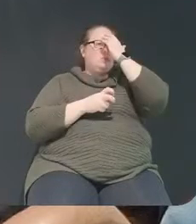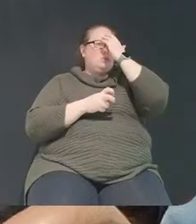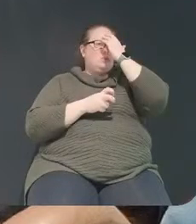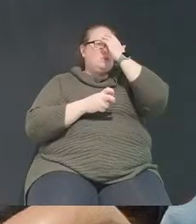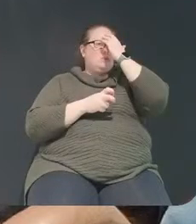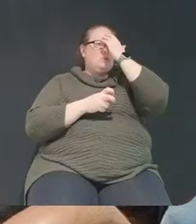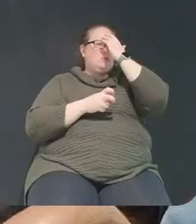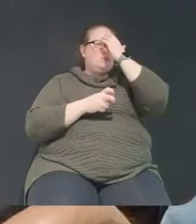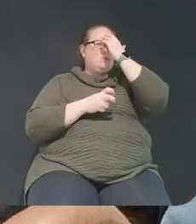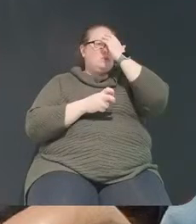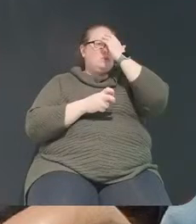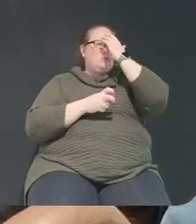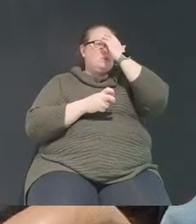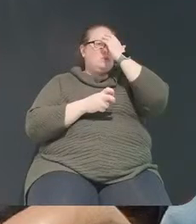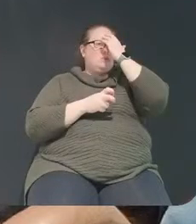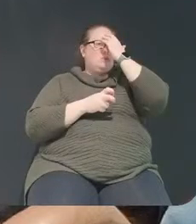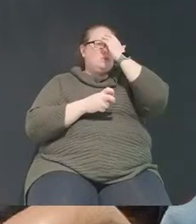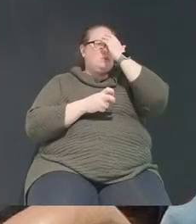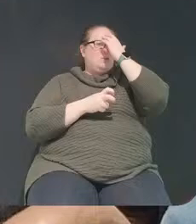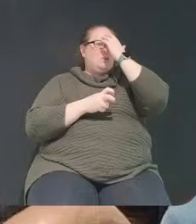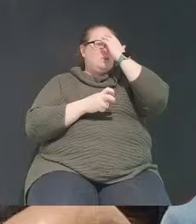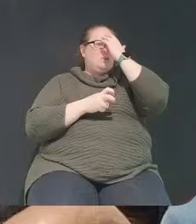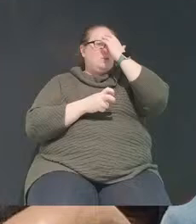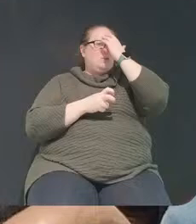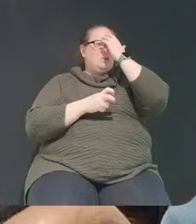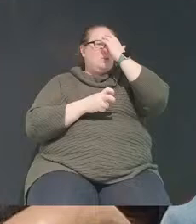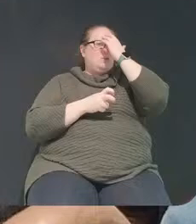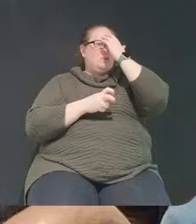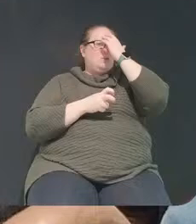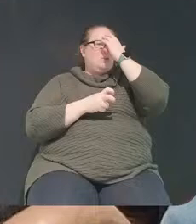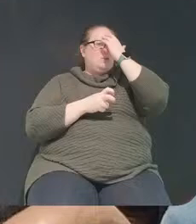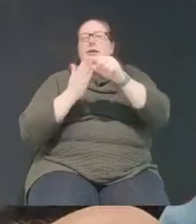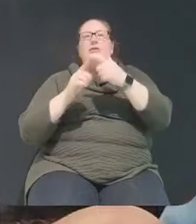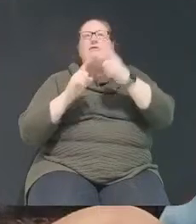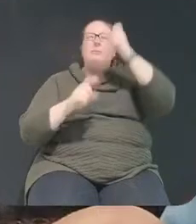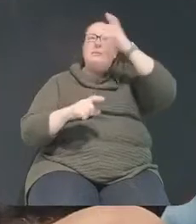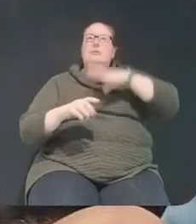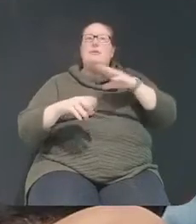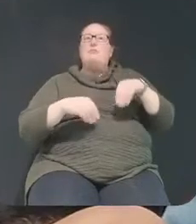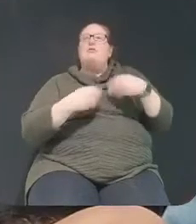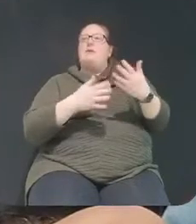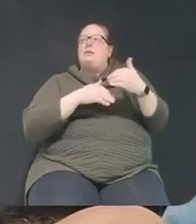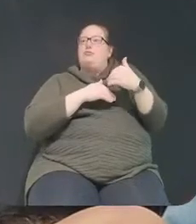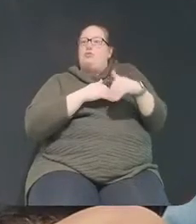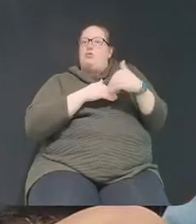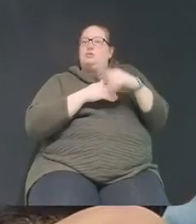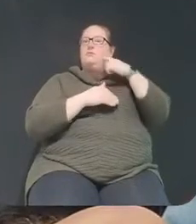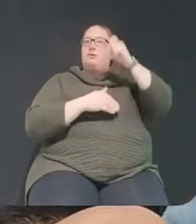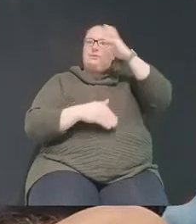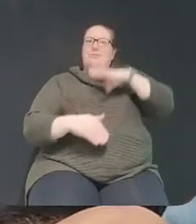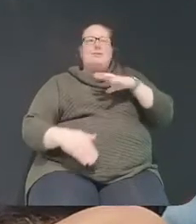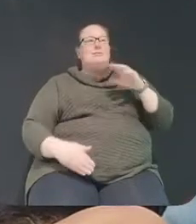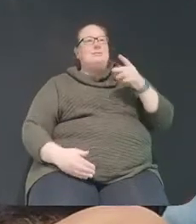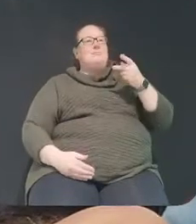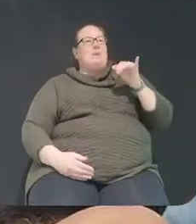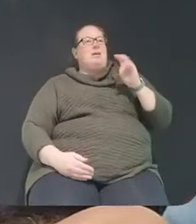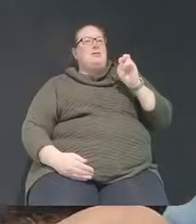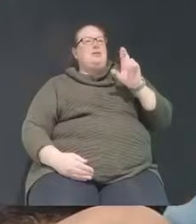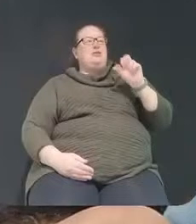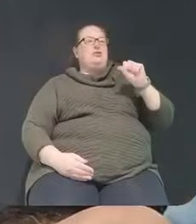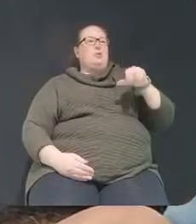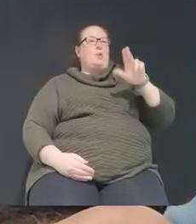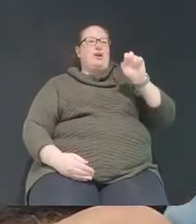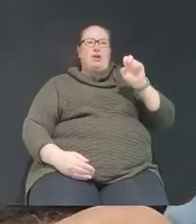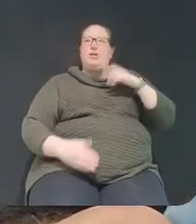They're doing sometimes. I love that letter Jeanie featured from the guy providing roles to the guys in Pioneer Square and, you know, documenting